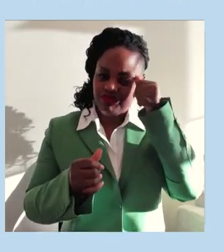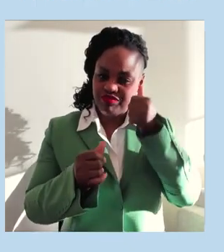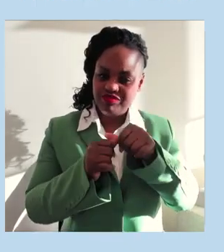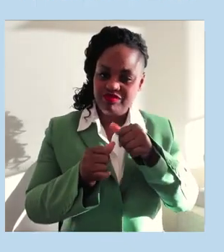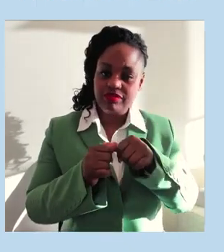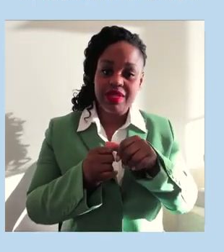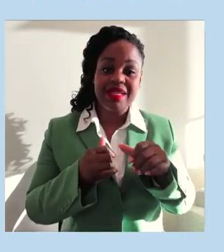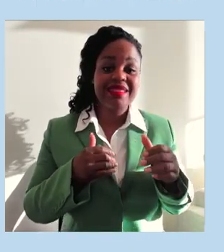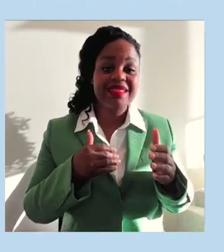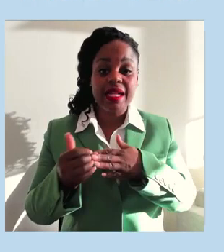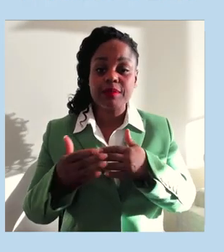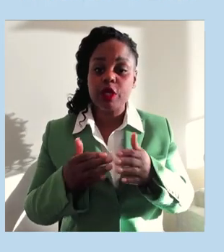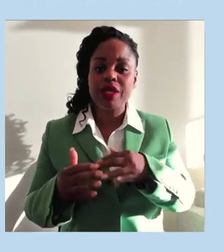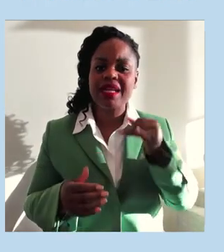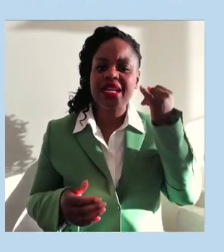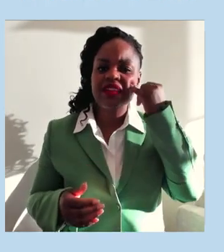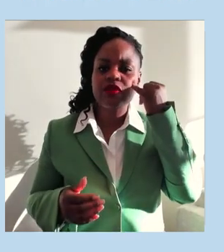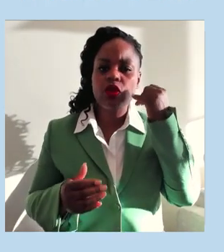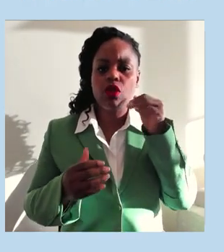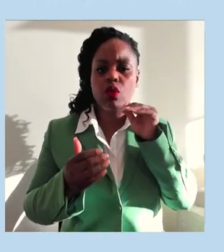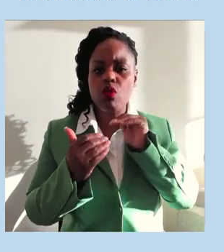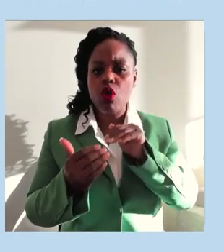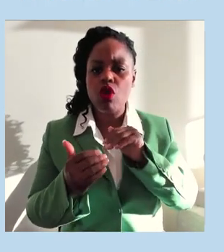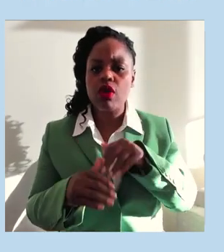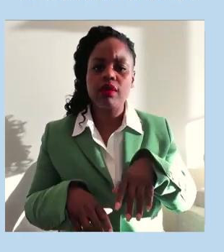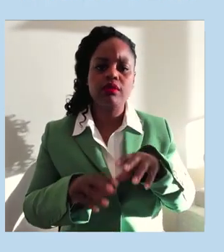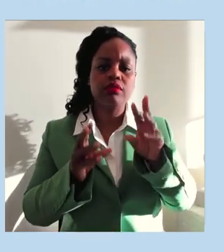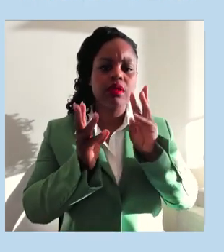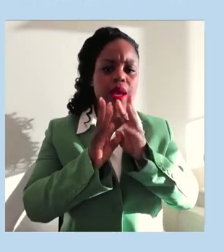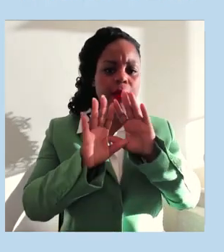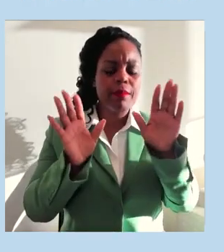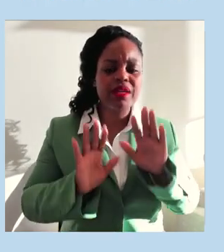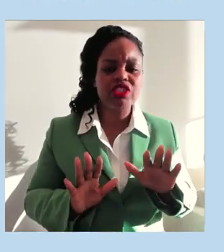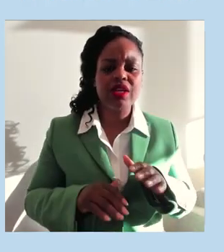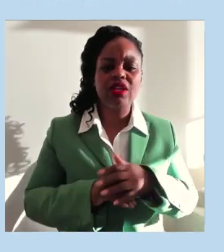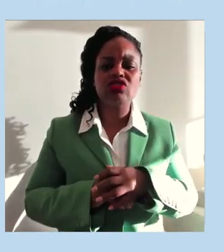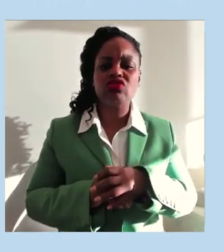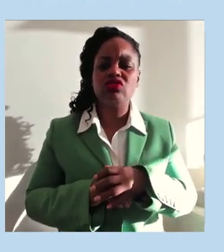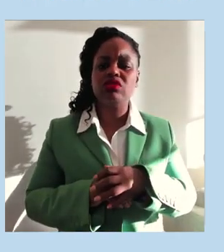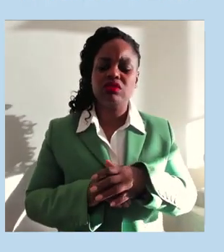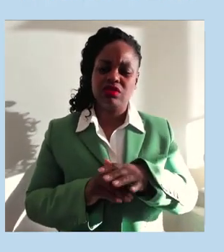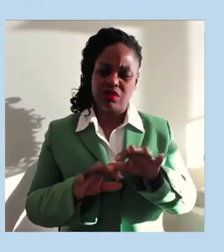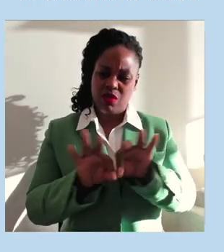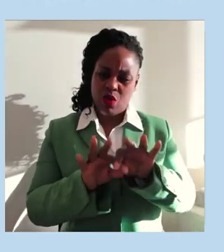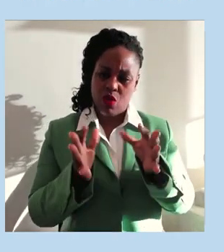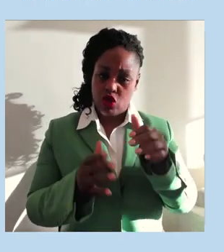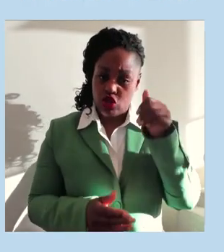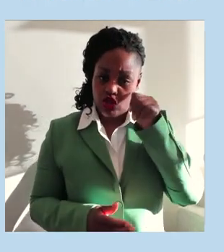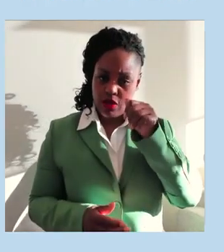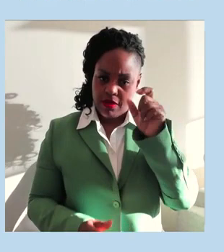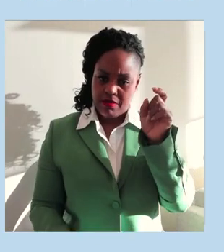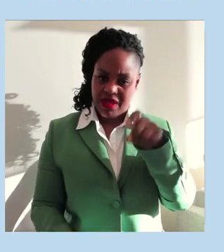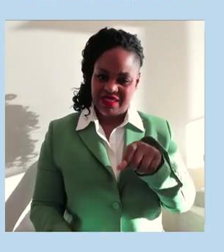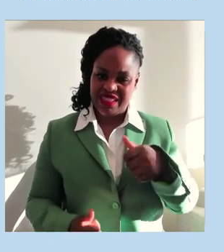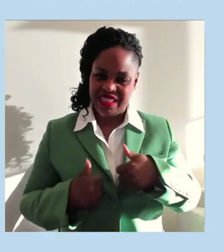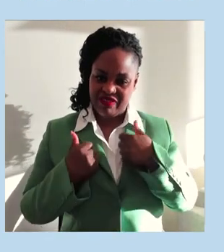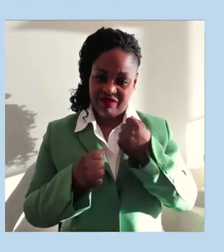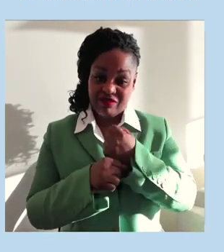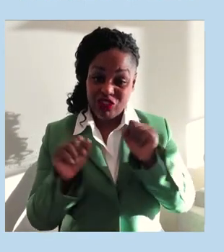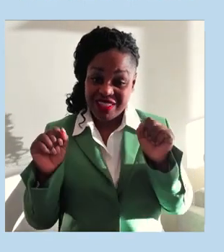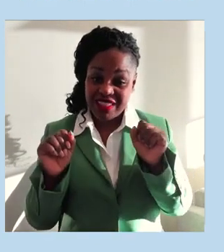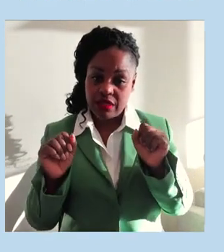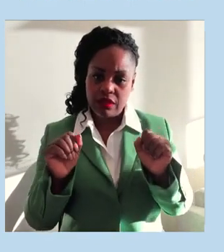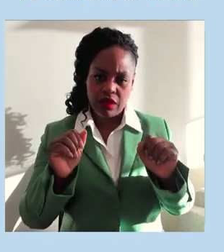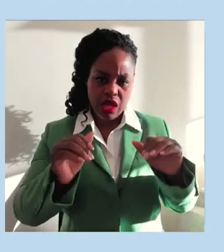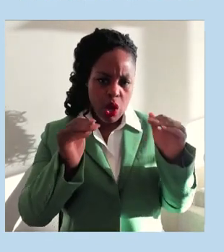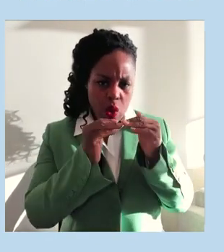must live free, equal, and in peace. They need to have a right to education, participate fully and meaningfully in public life,